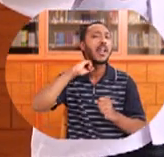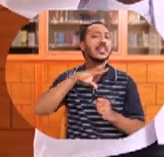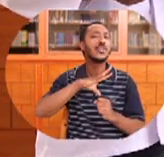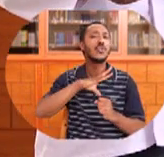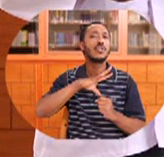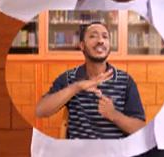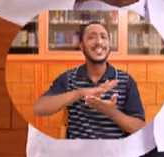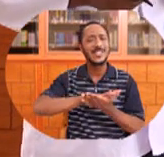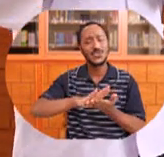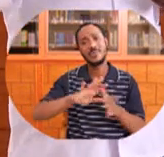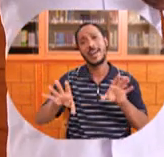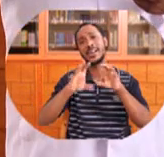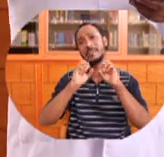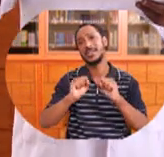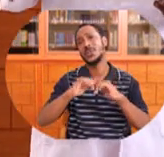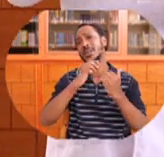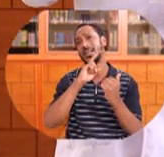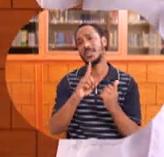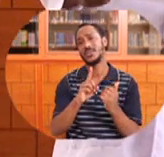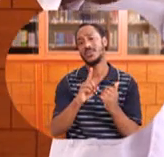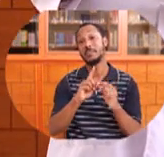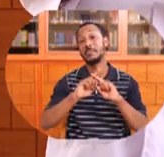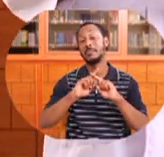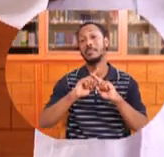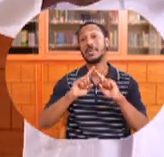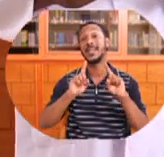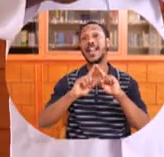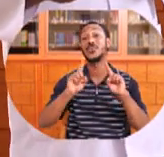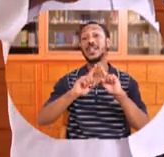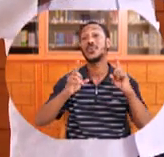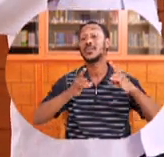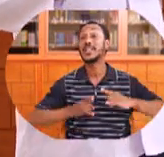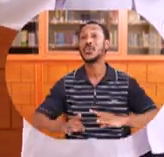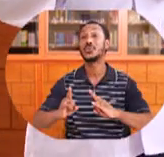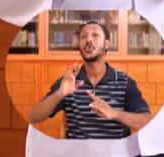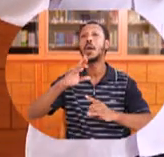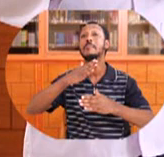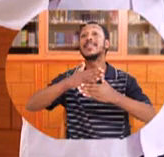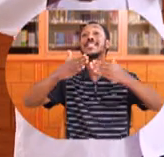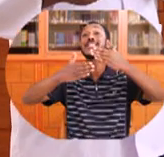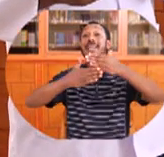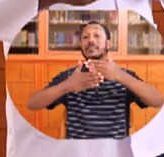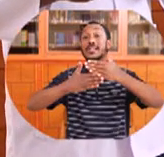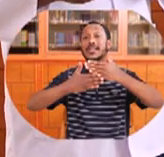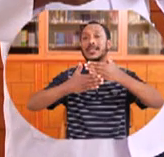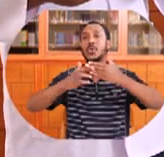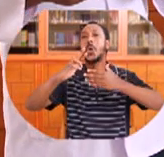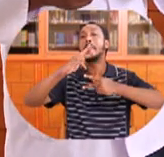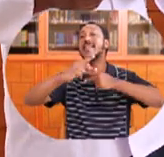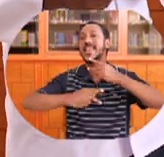Water can be treated by passing different stages or different